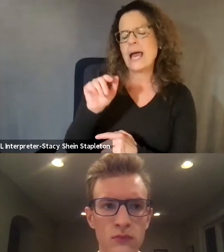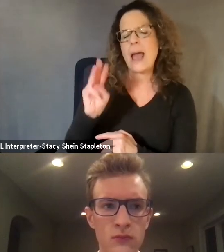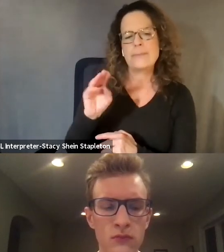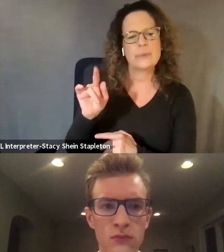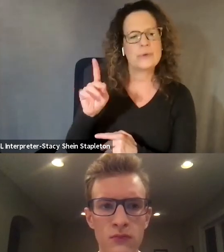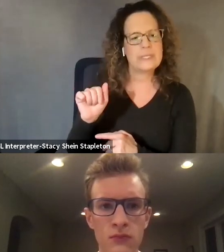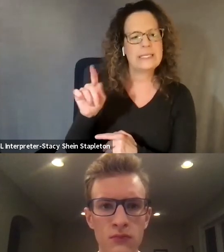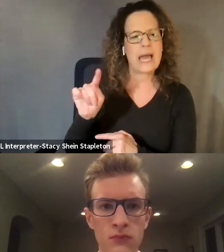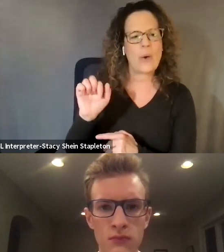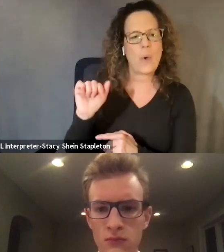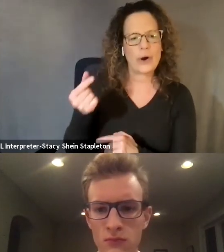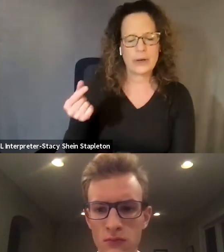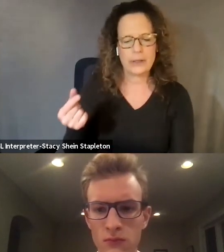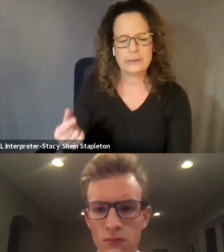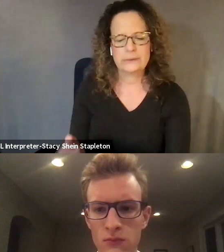walkerd@mwrd.org.